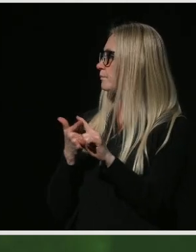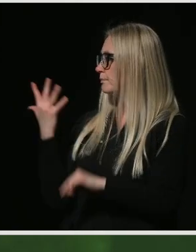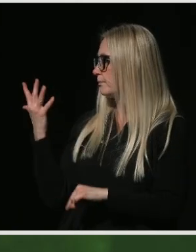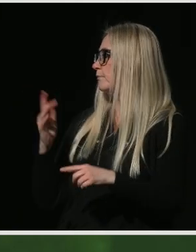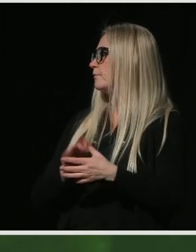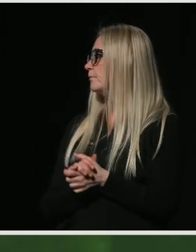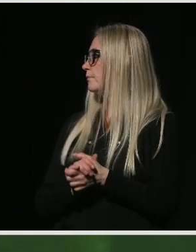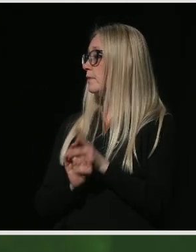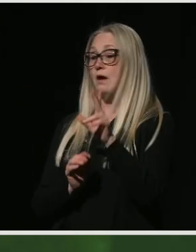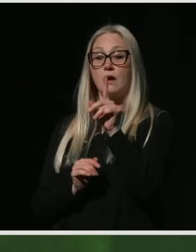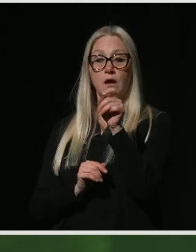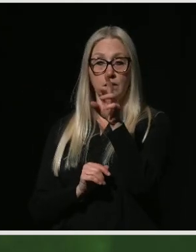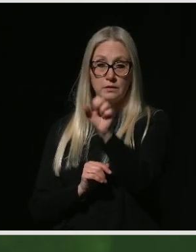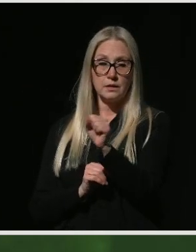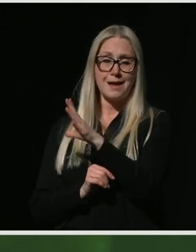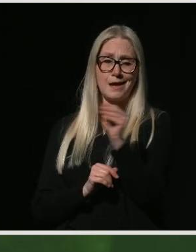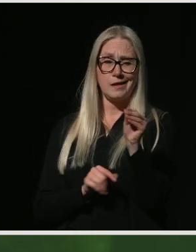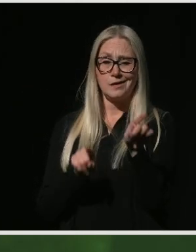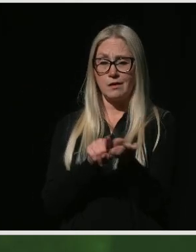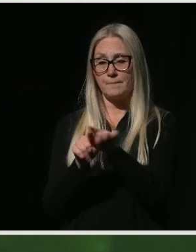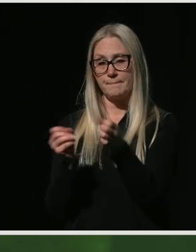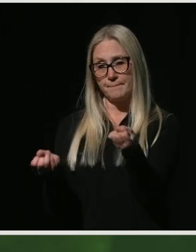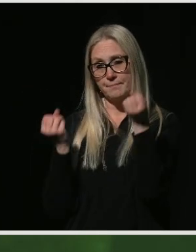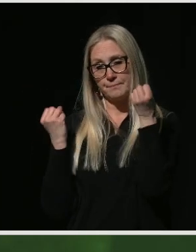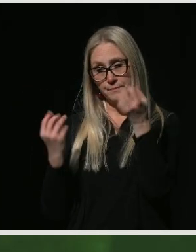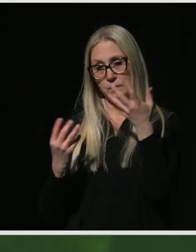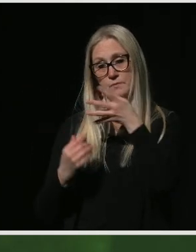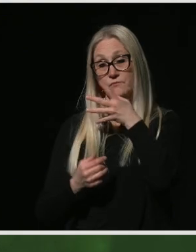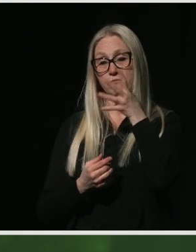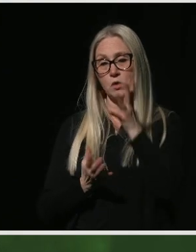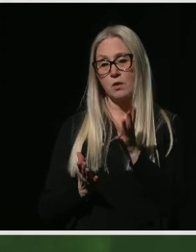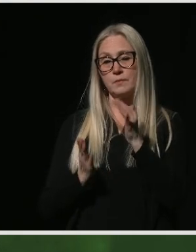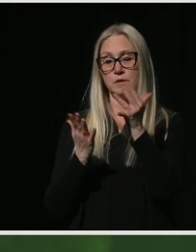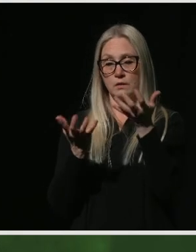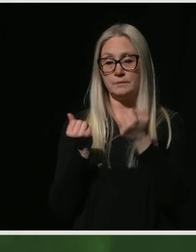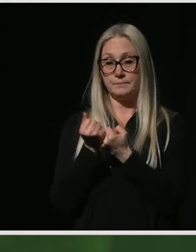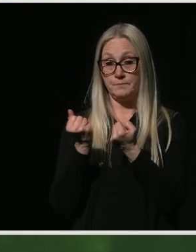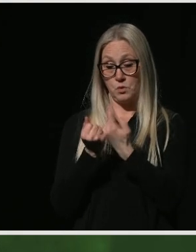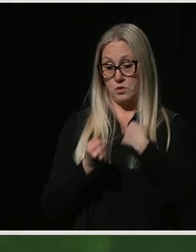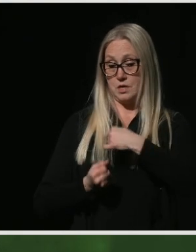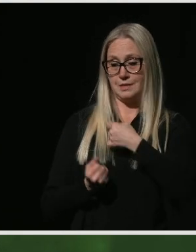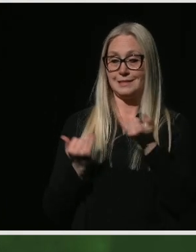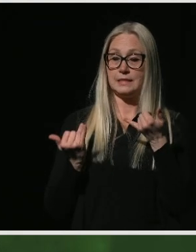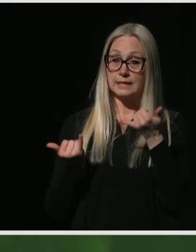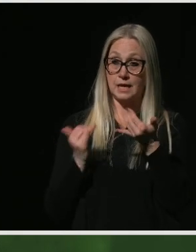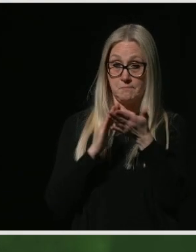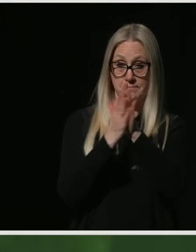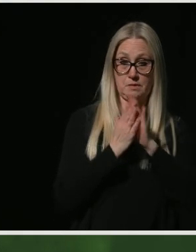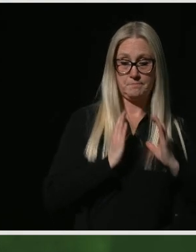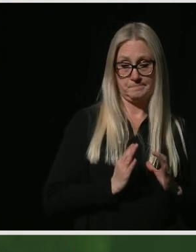others. Among them, multiple farmers that were interested in supporting us and are now customers.